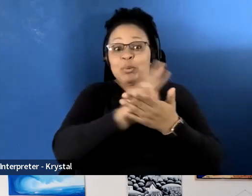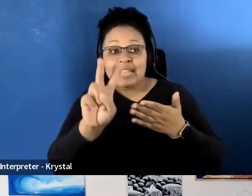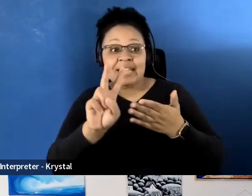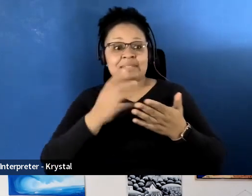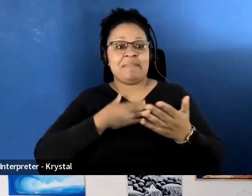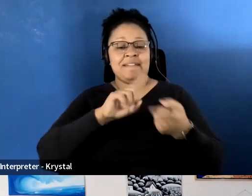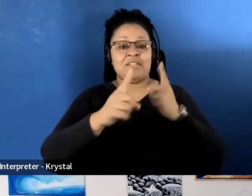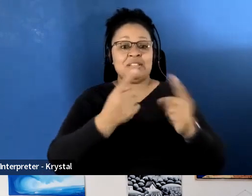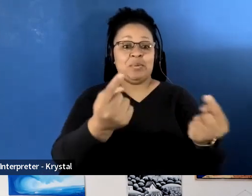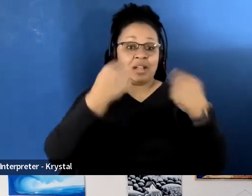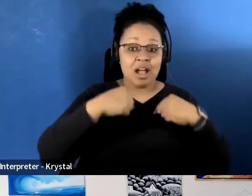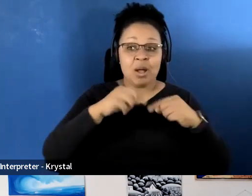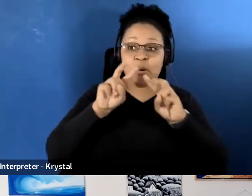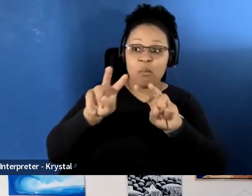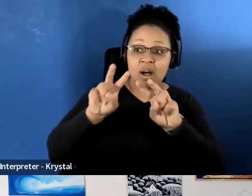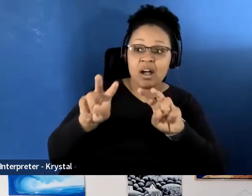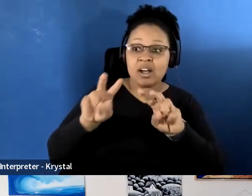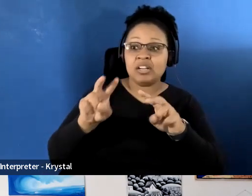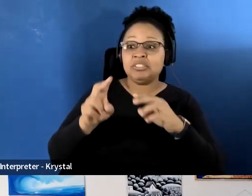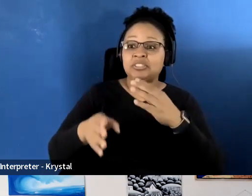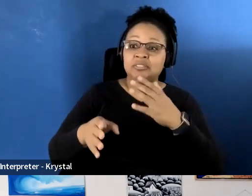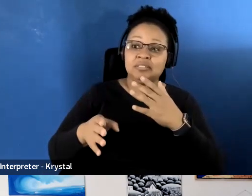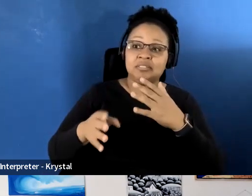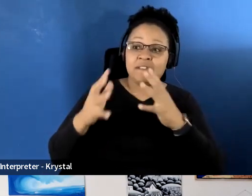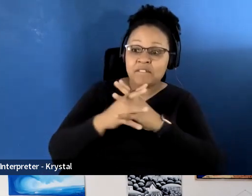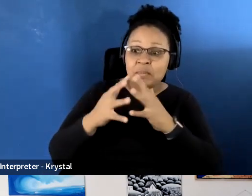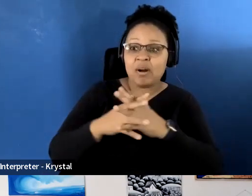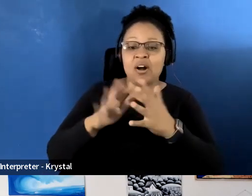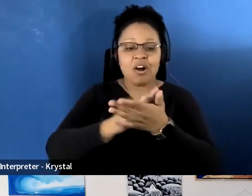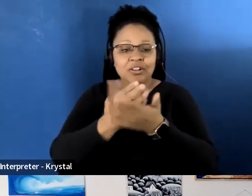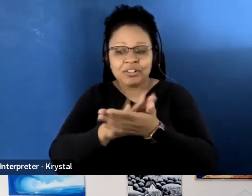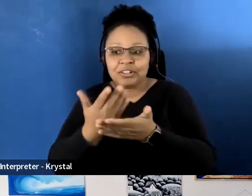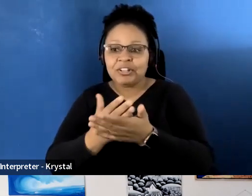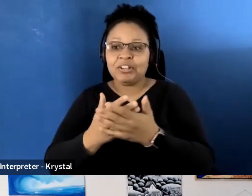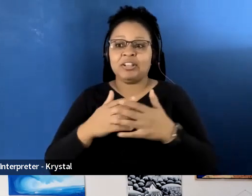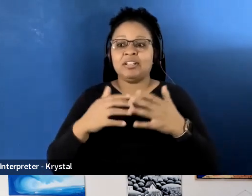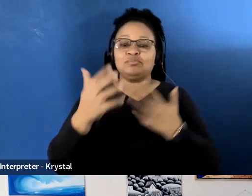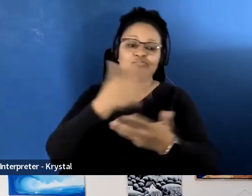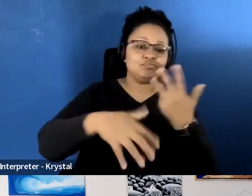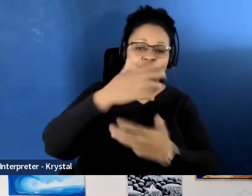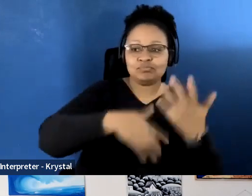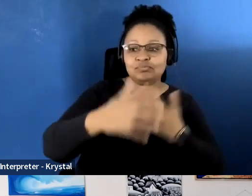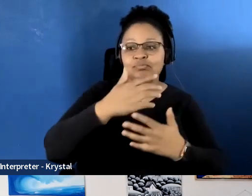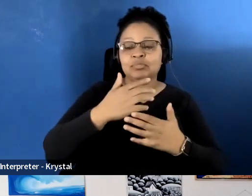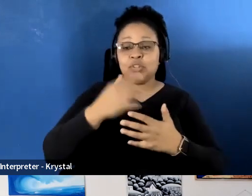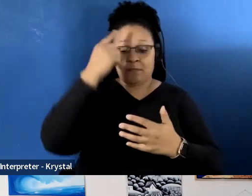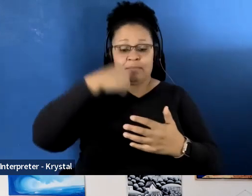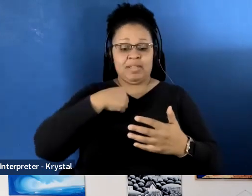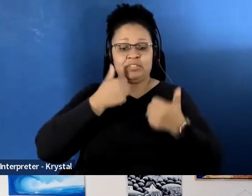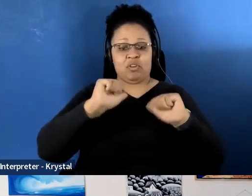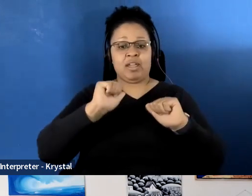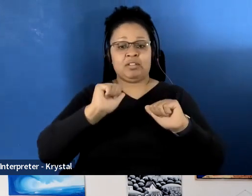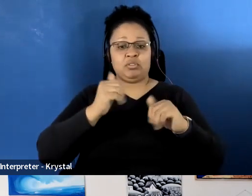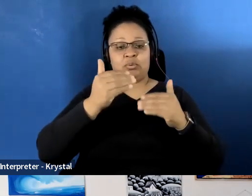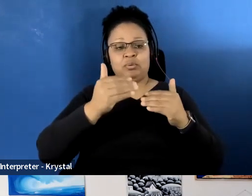coming over and we're gonna watch football and cook chili and hang out. So to me, it's like trying to set something up a little bit in advance. It gives you